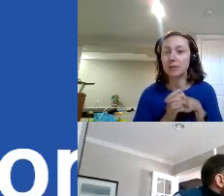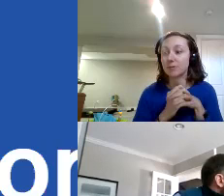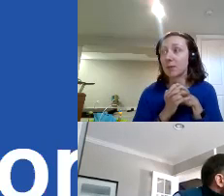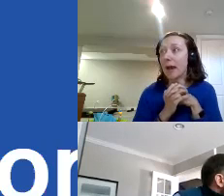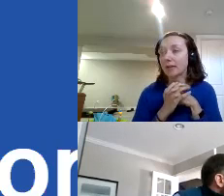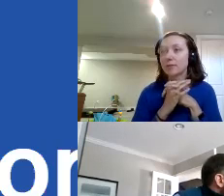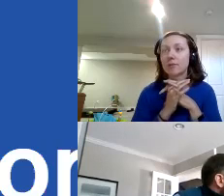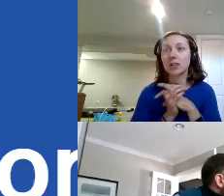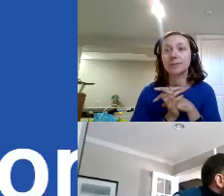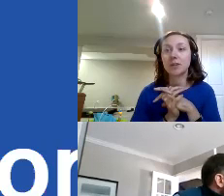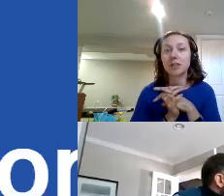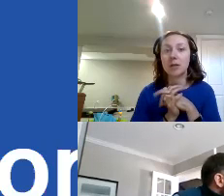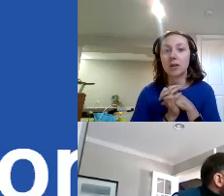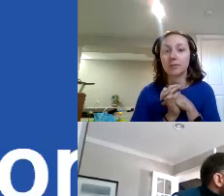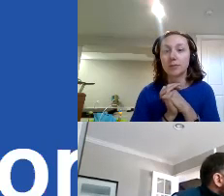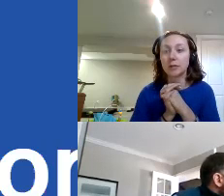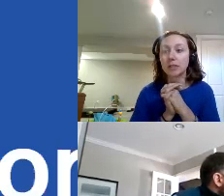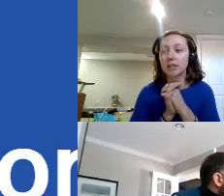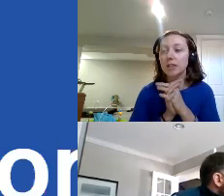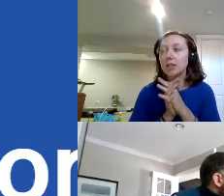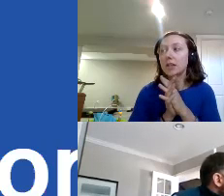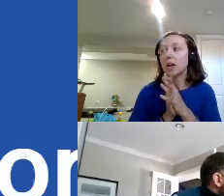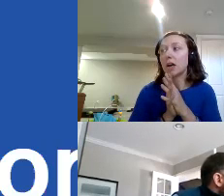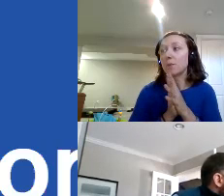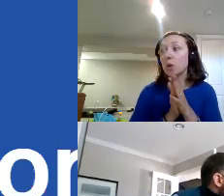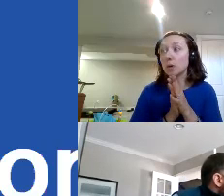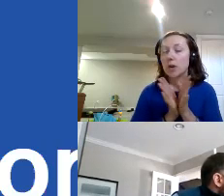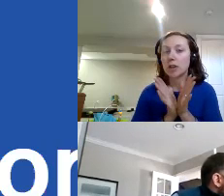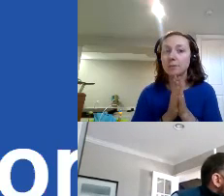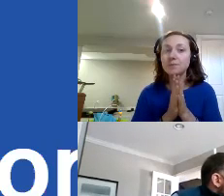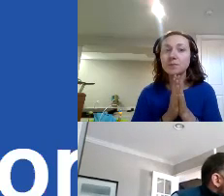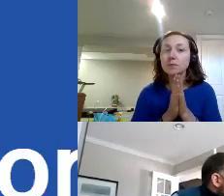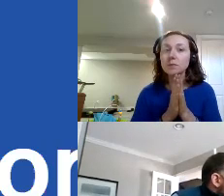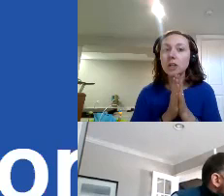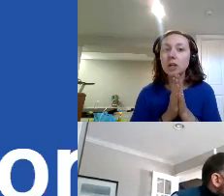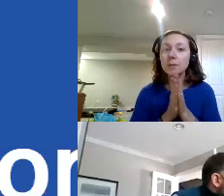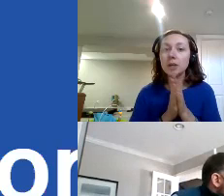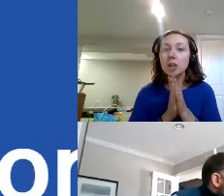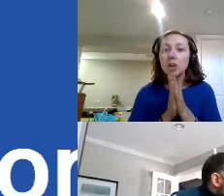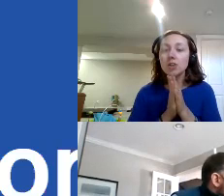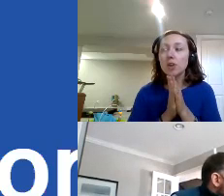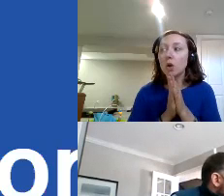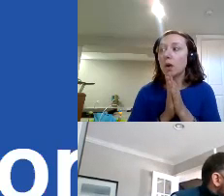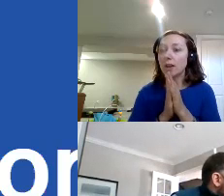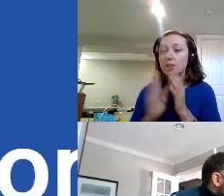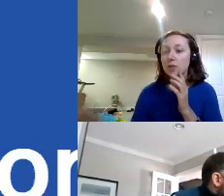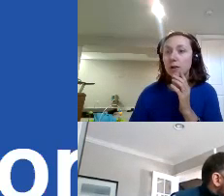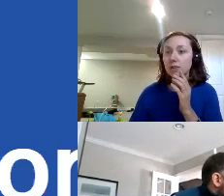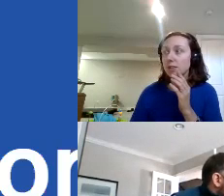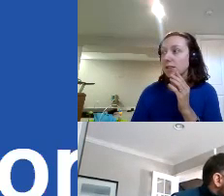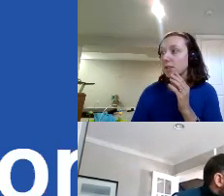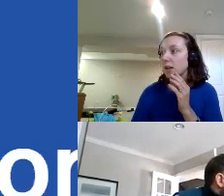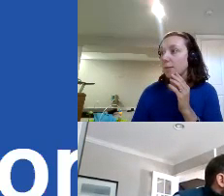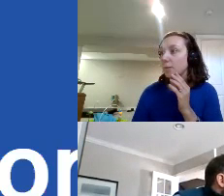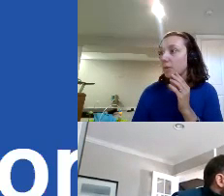excited to be back and see you all and be able to work with you all again. And I do